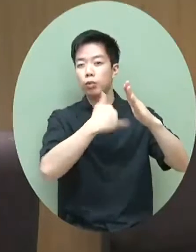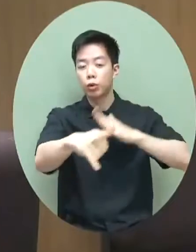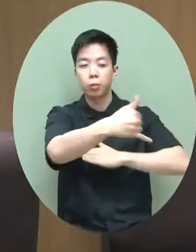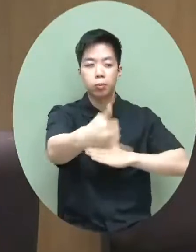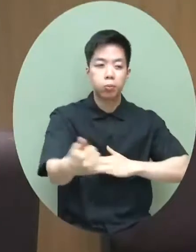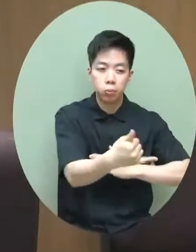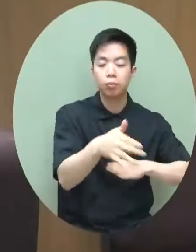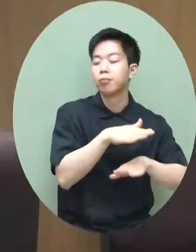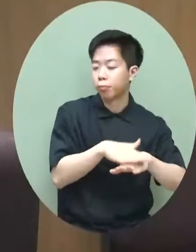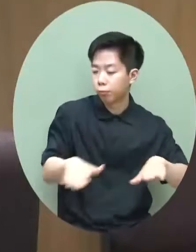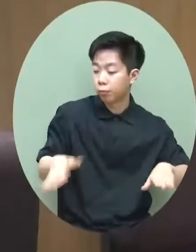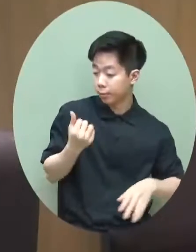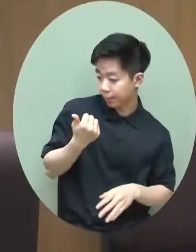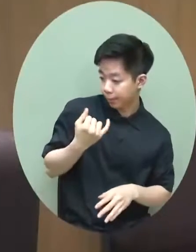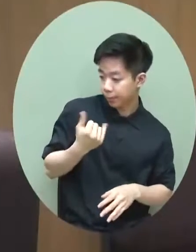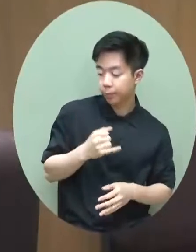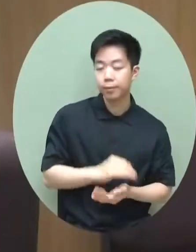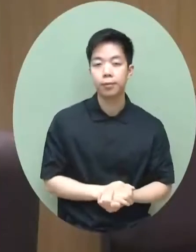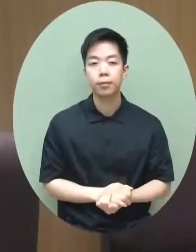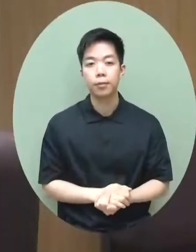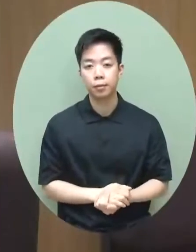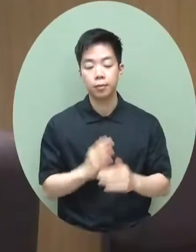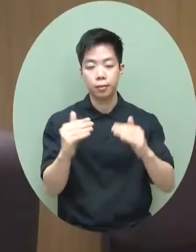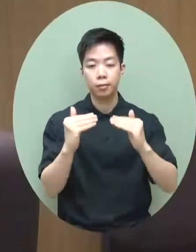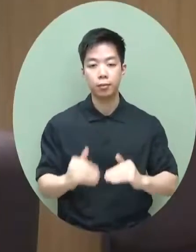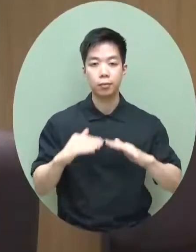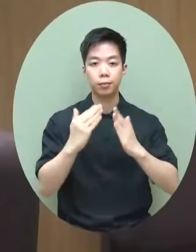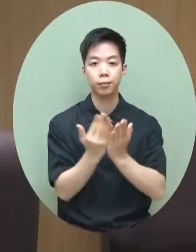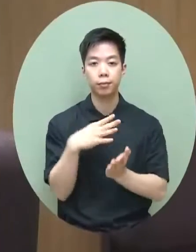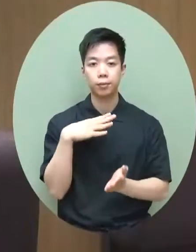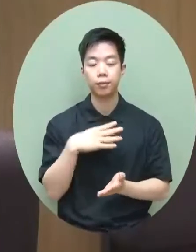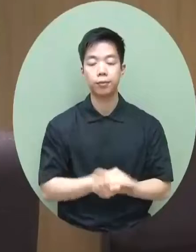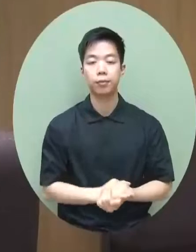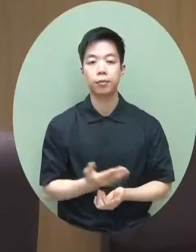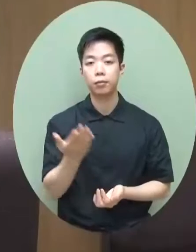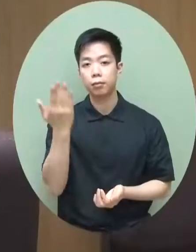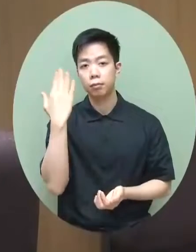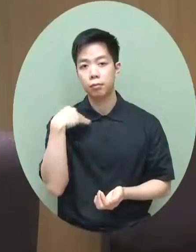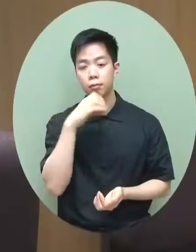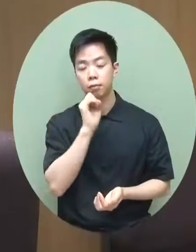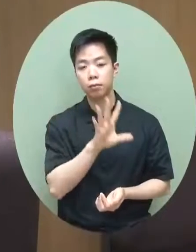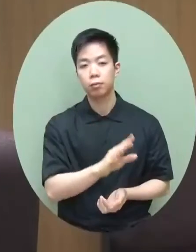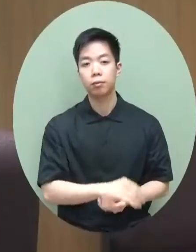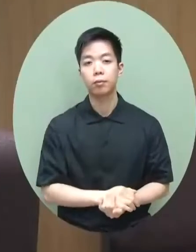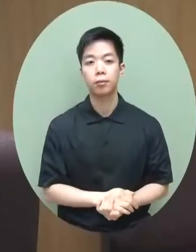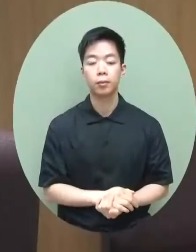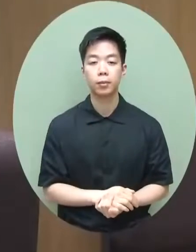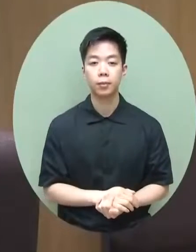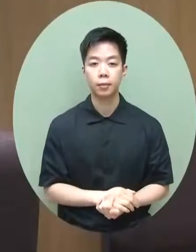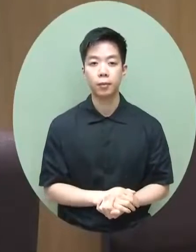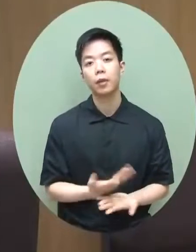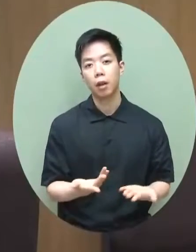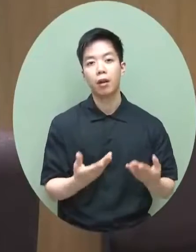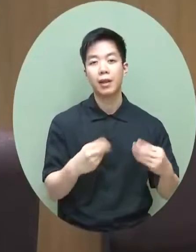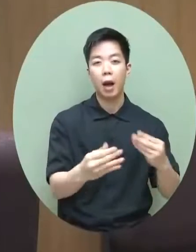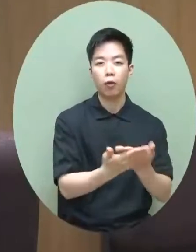CHP is of the view that he is safe in the community and will not cause any infection risk? And about schools, previously it